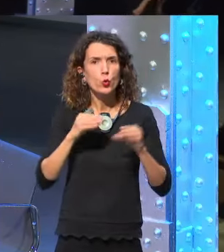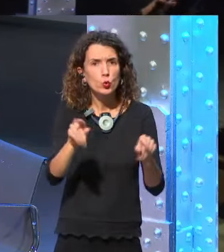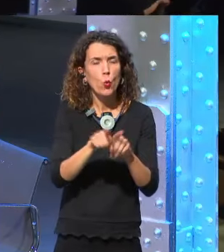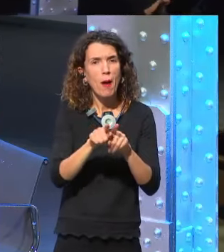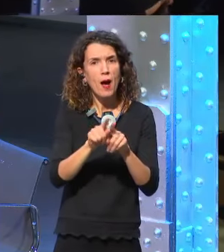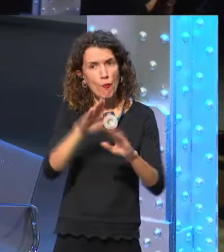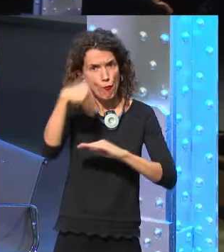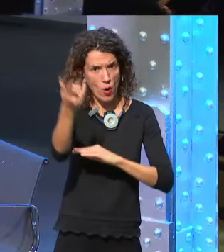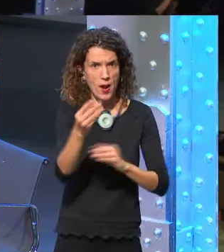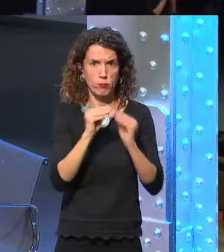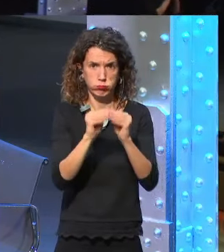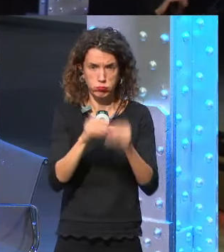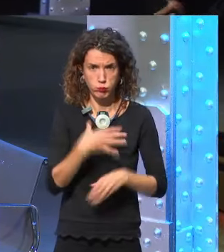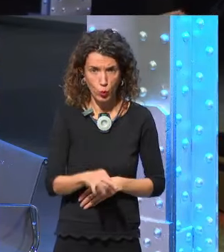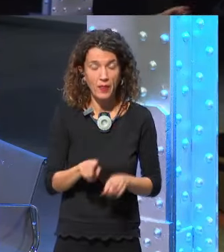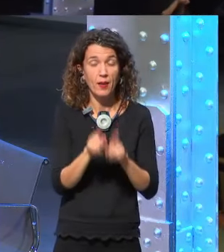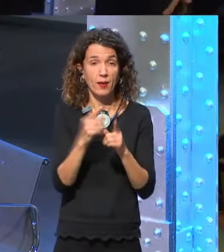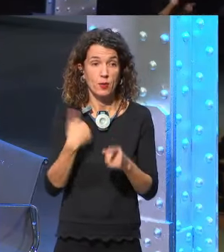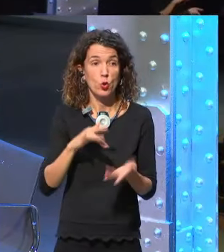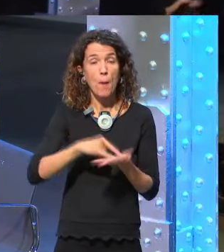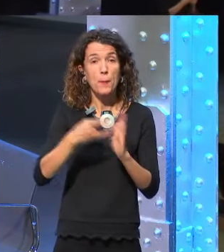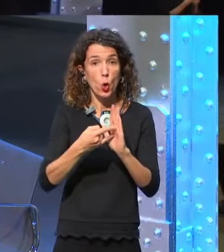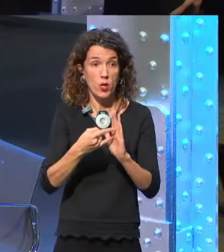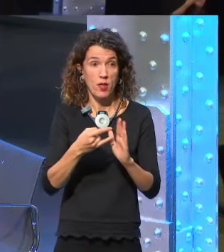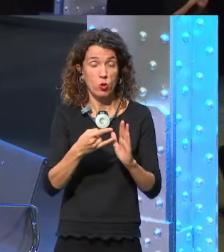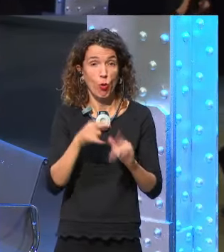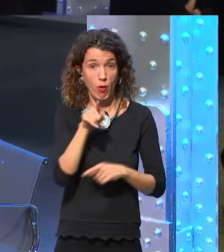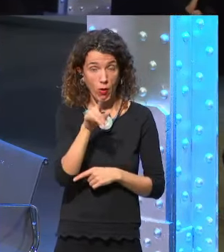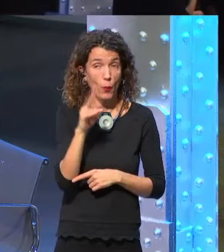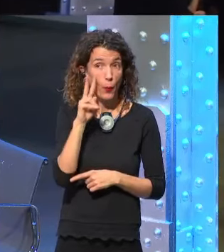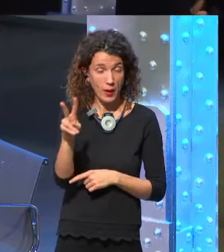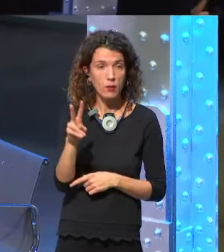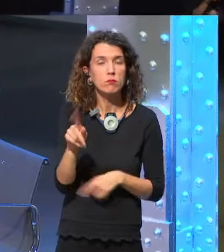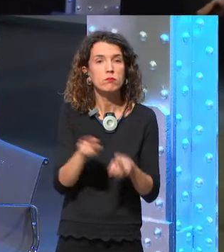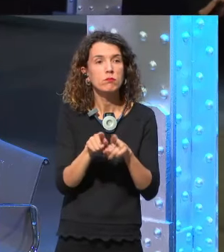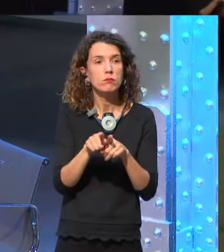of a projectile, and you watch one projectile coming.